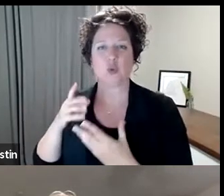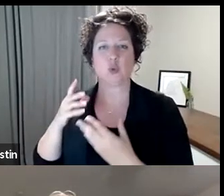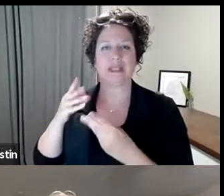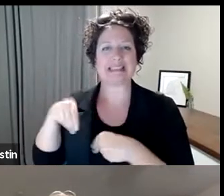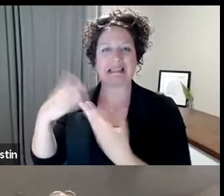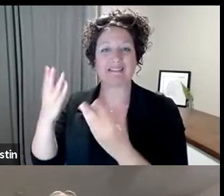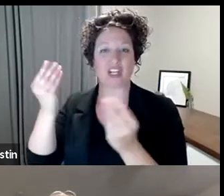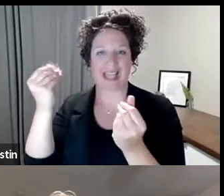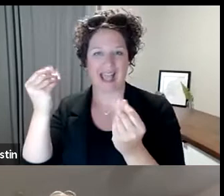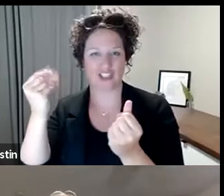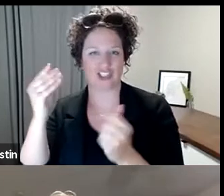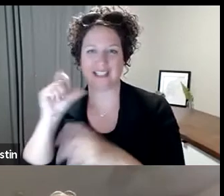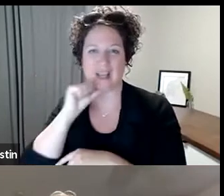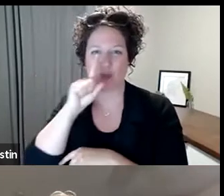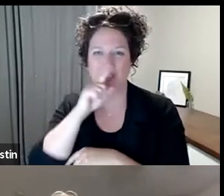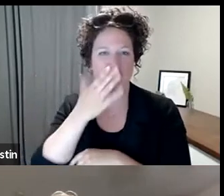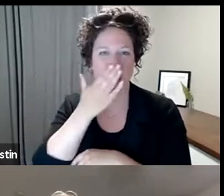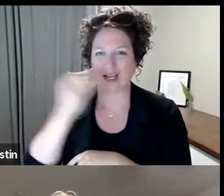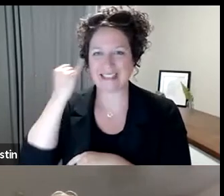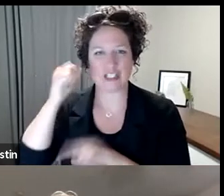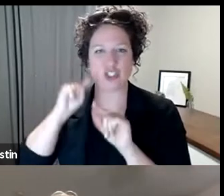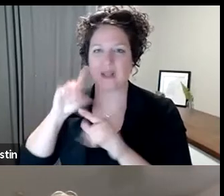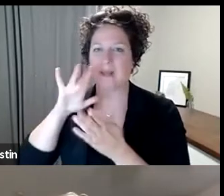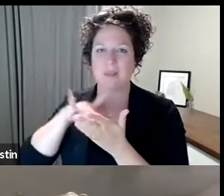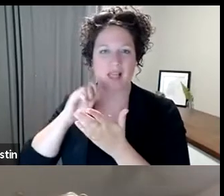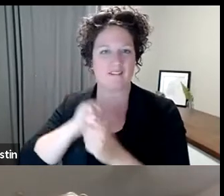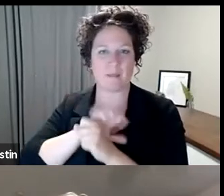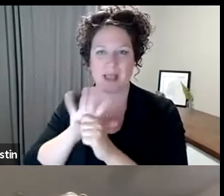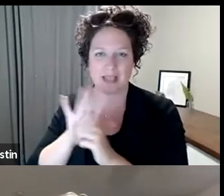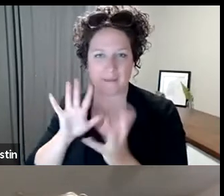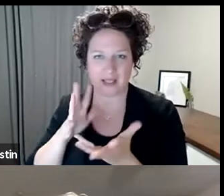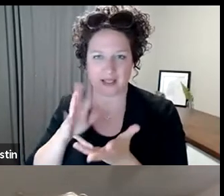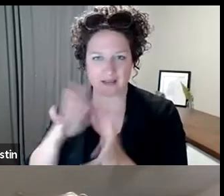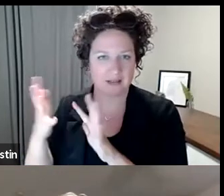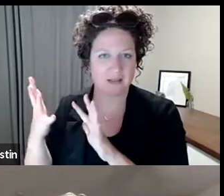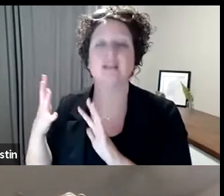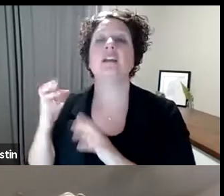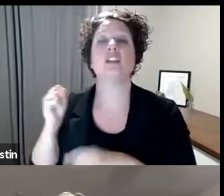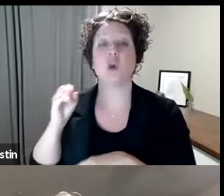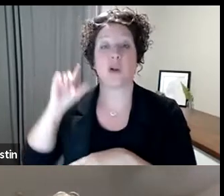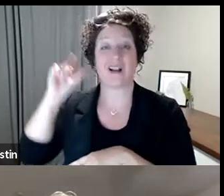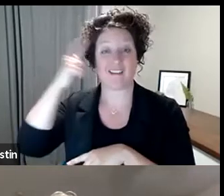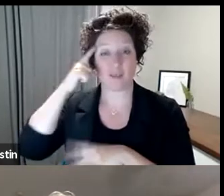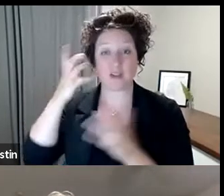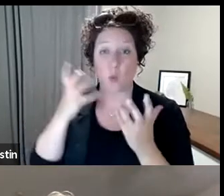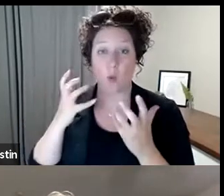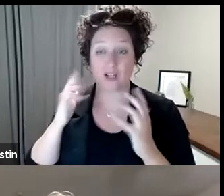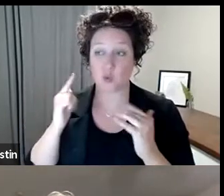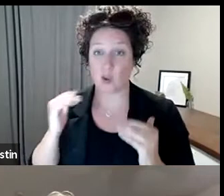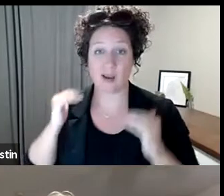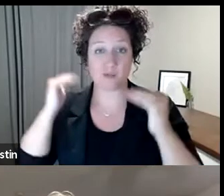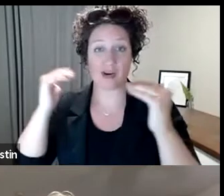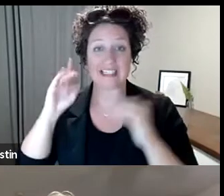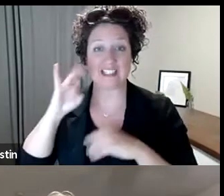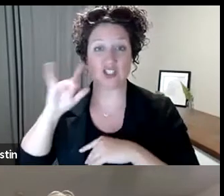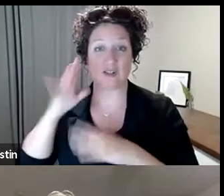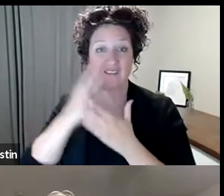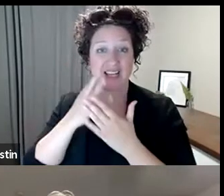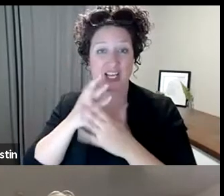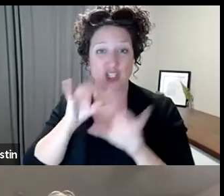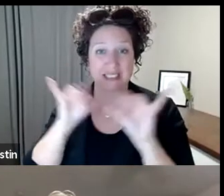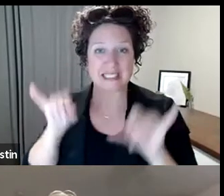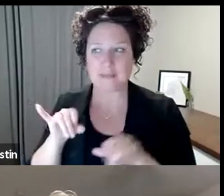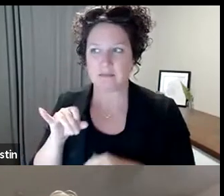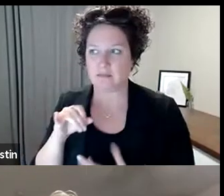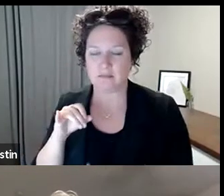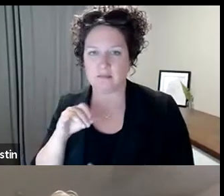a good idea in the middle of a pandemic. Fortunately, governments seeking to upgrade their digital financial systems need